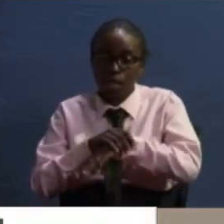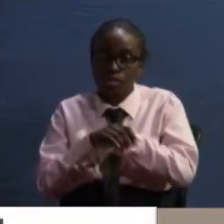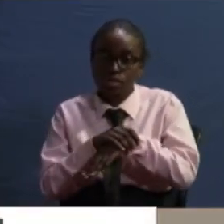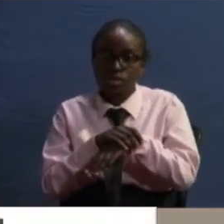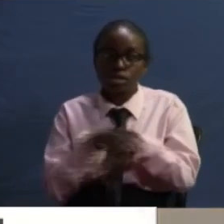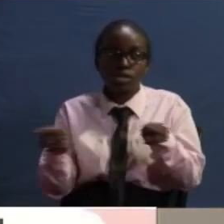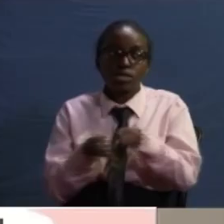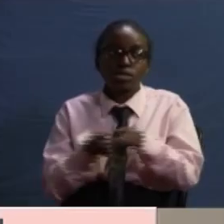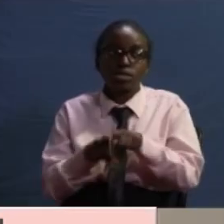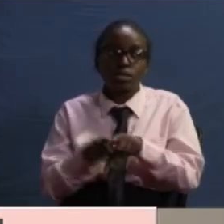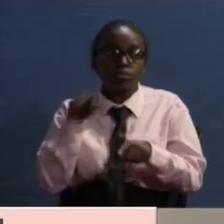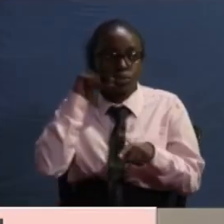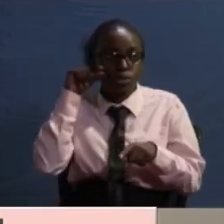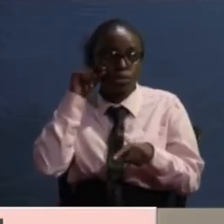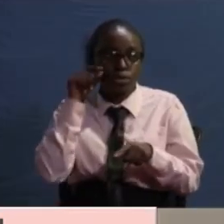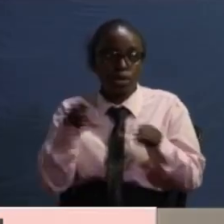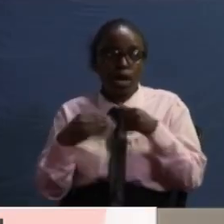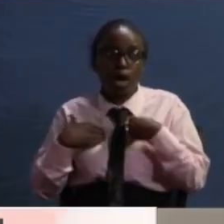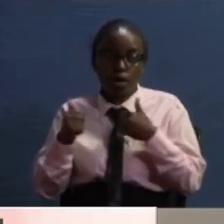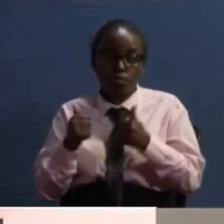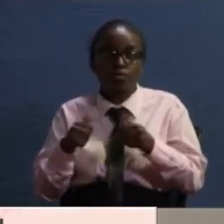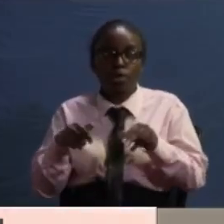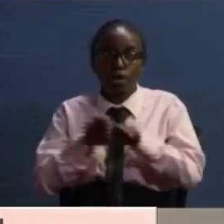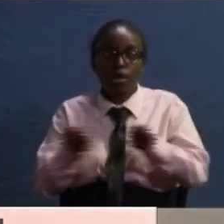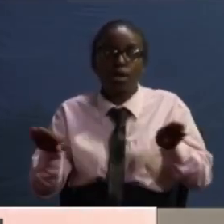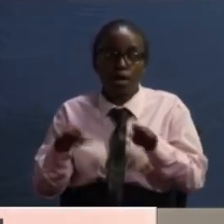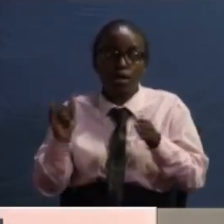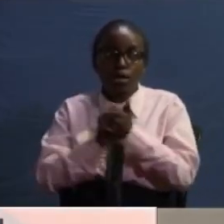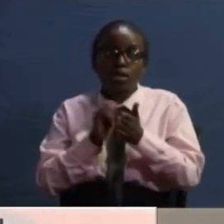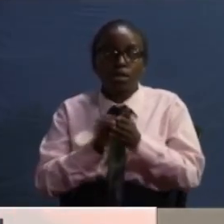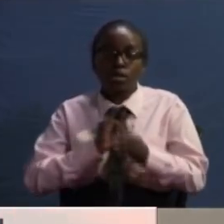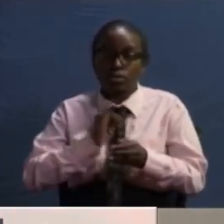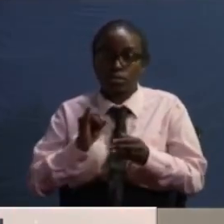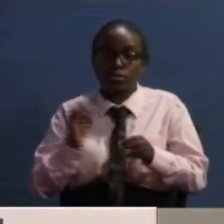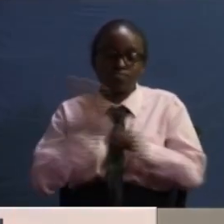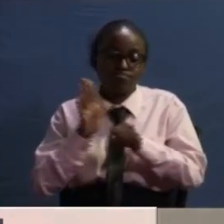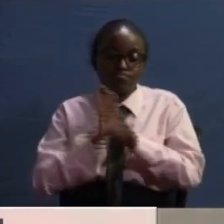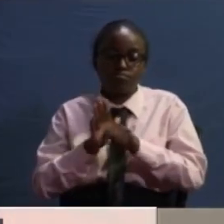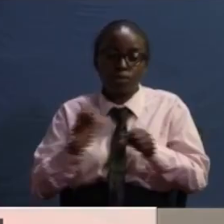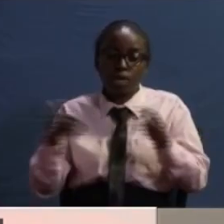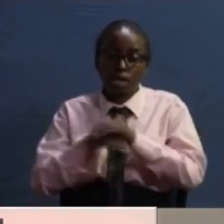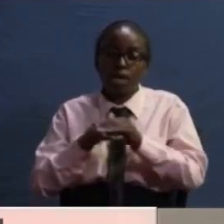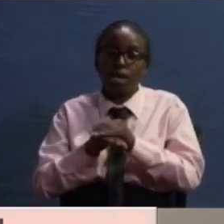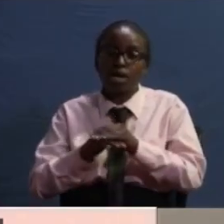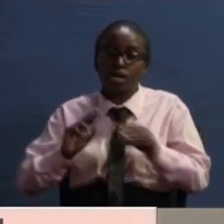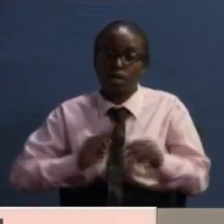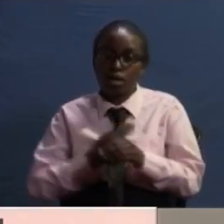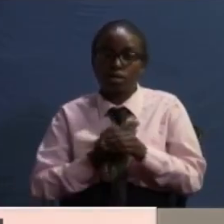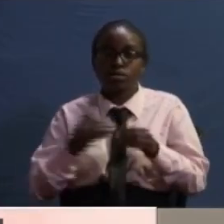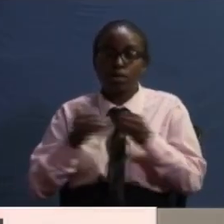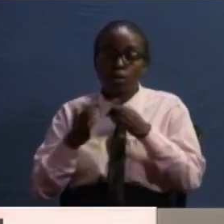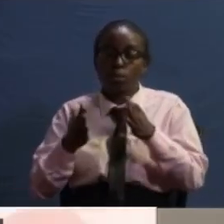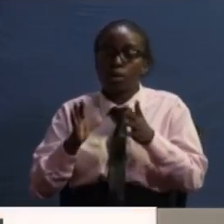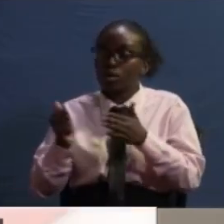these two, that gender principle. This is an area that is with so much within us, because we know what it would open for this